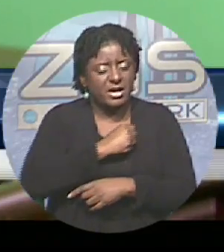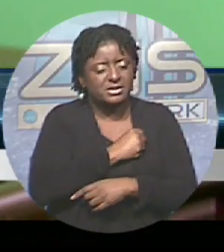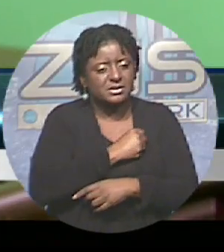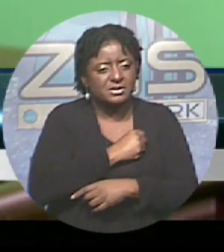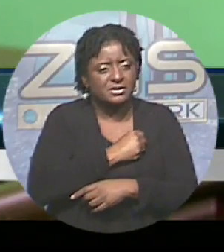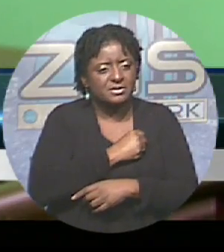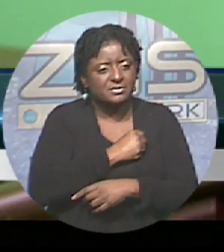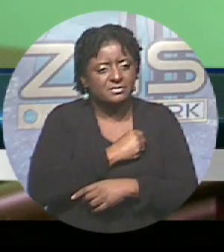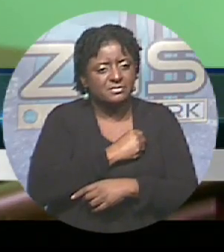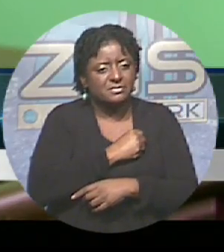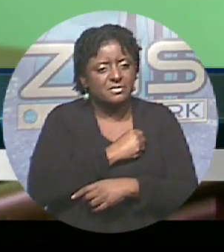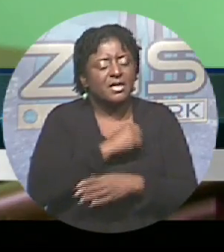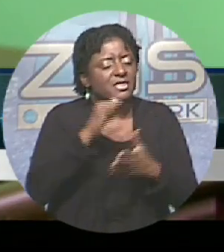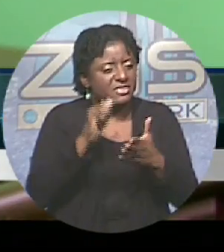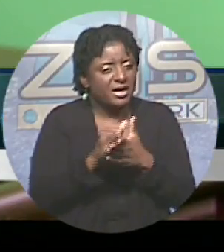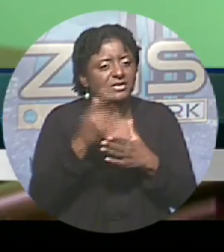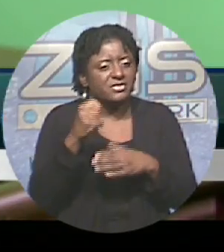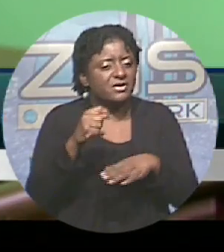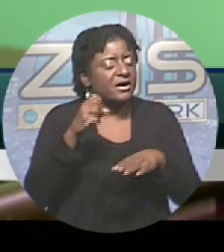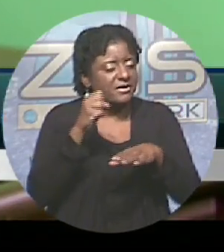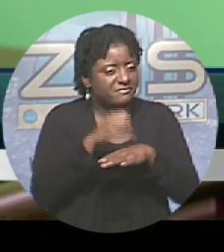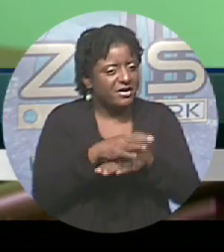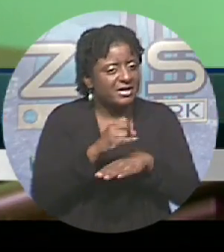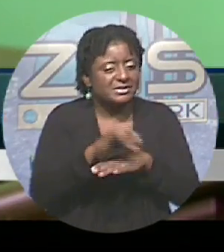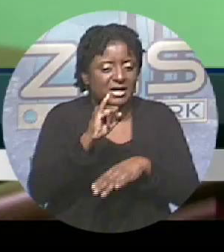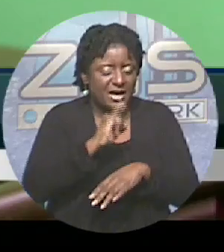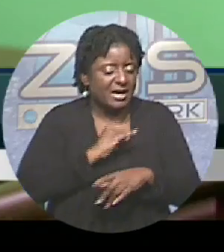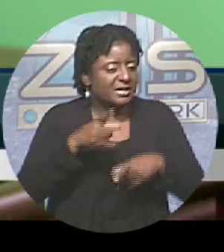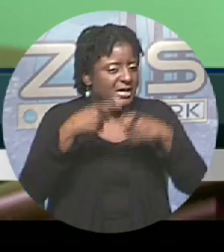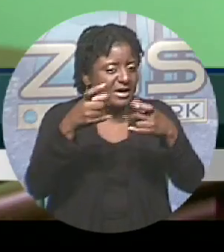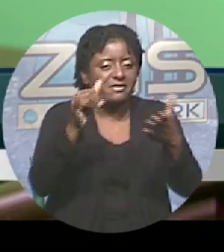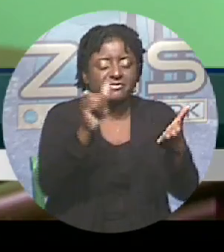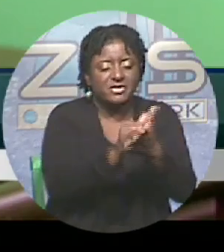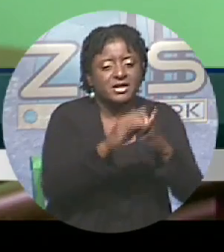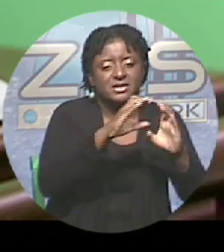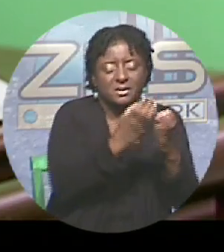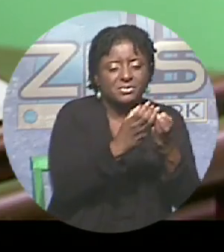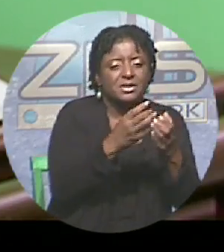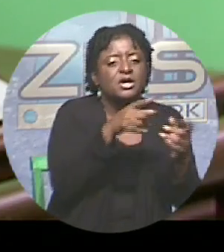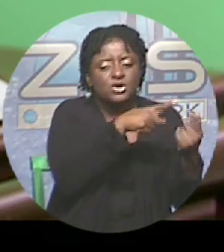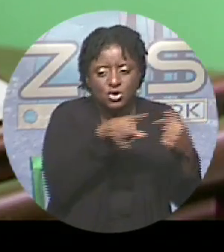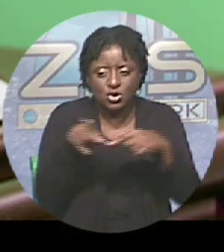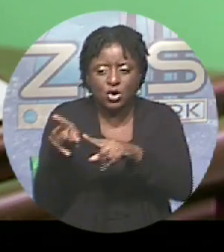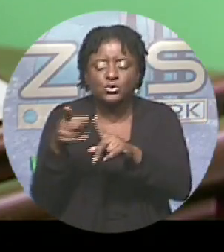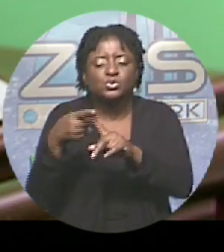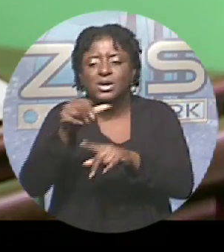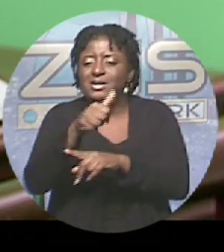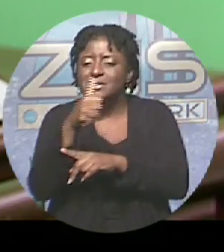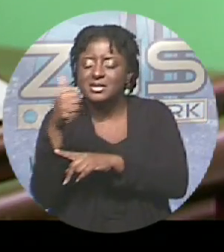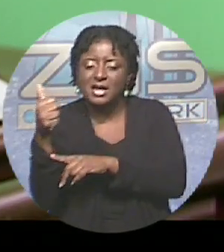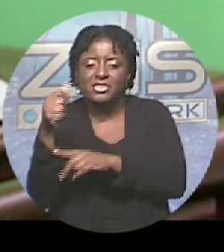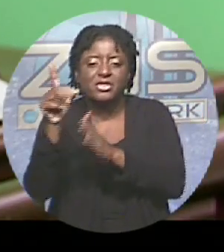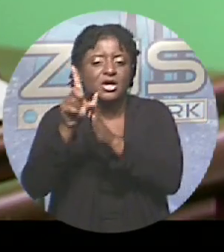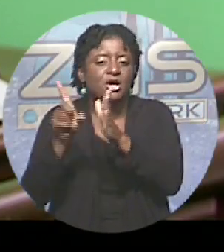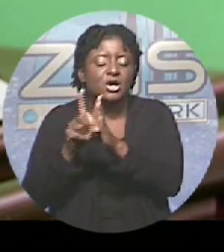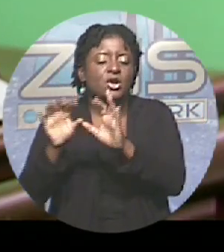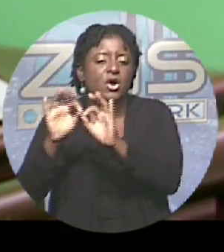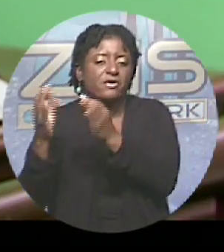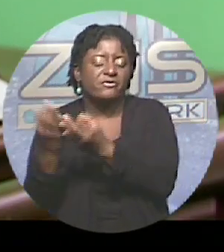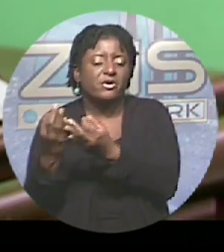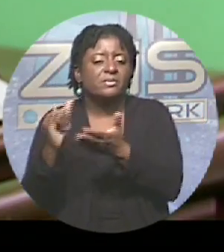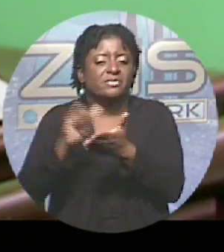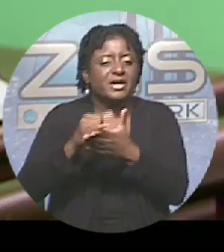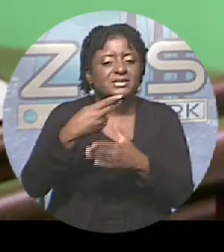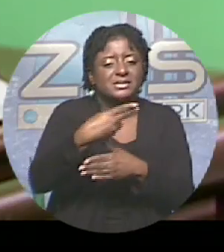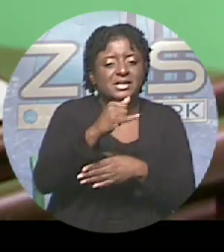amongst the advice I gave that particular company was to go to another law firm. And that is the law firm of Higgs &